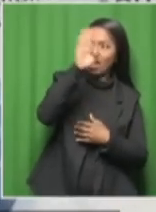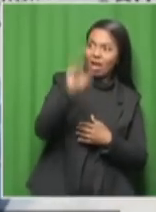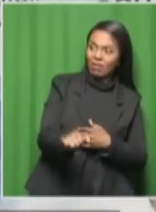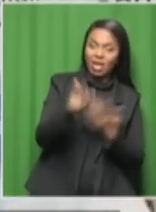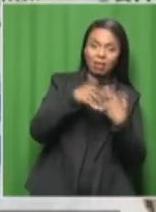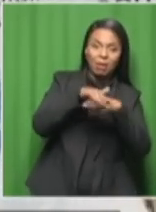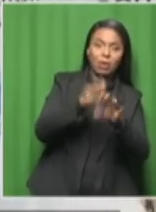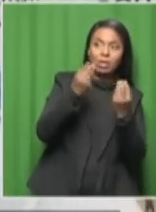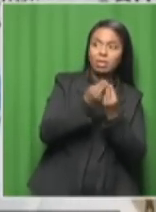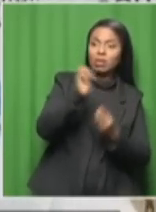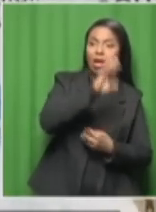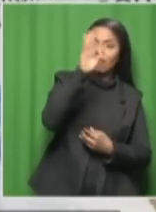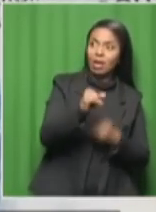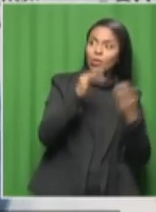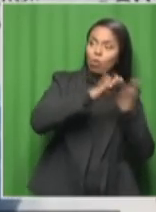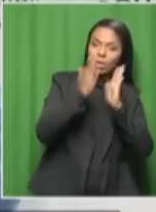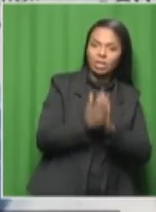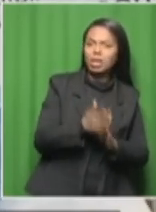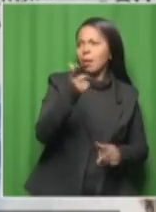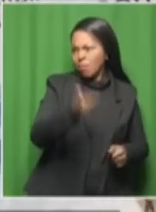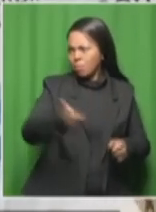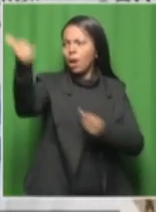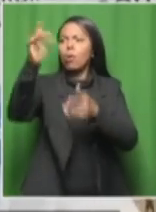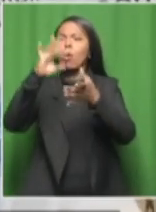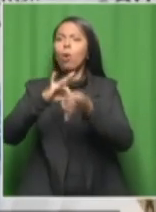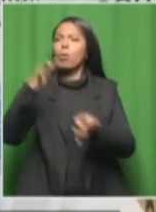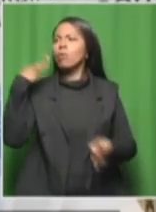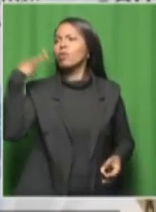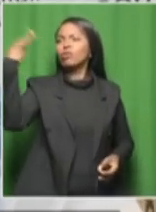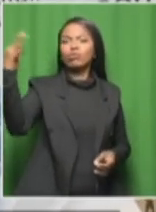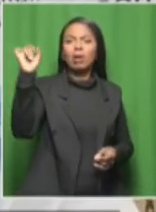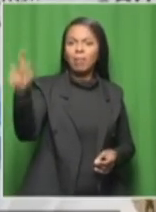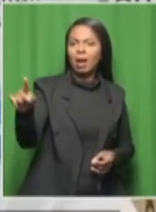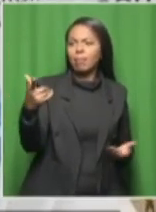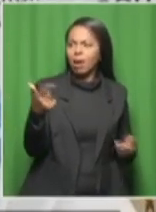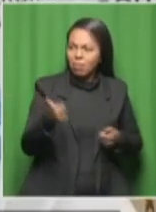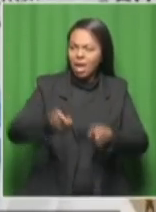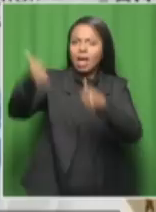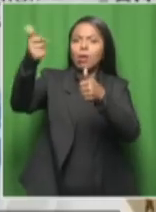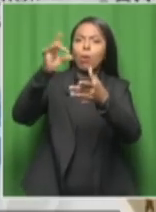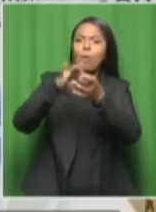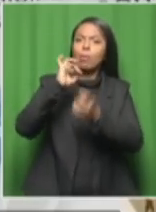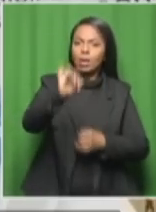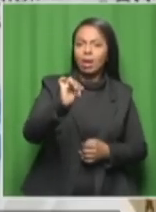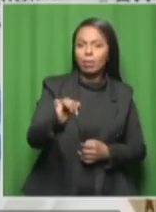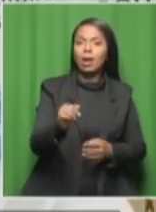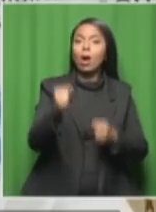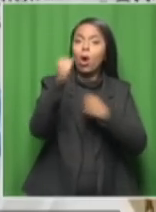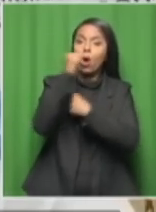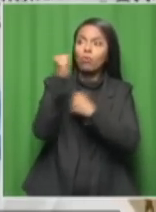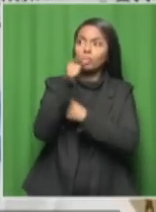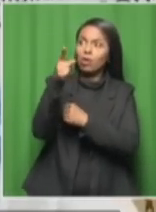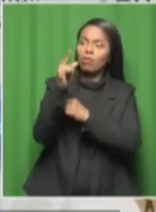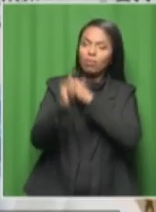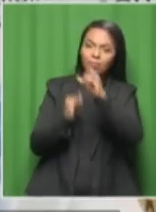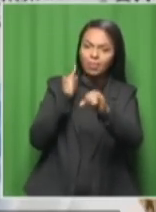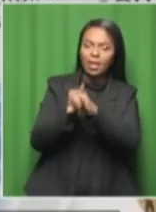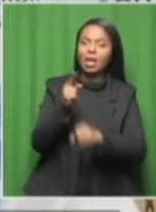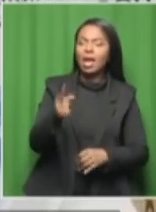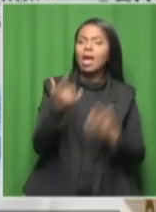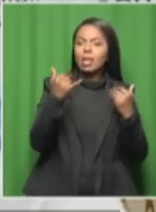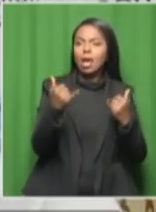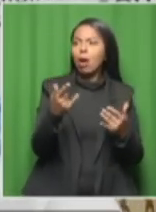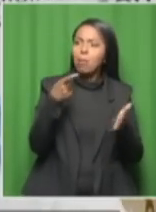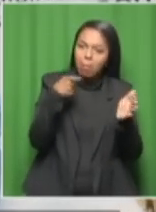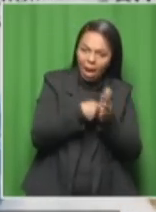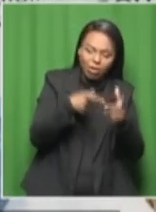can go back home via voluntary repatriation. And the International Office on Migration bought them plane tickets and sent